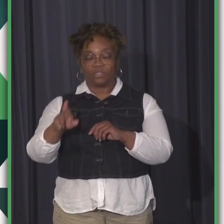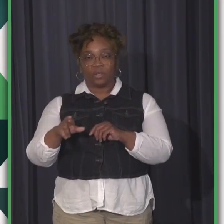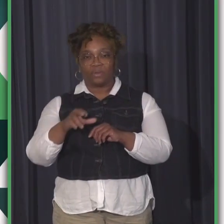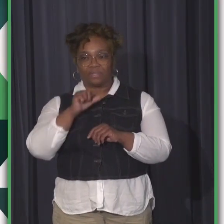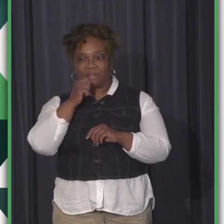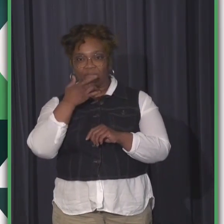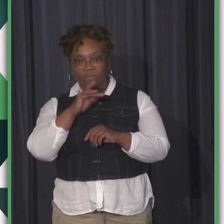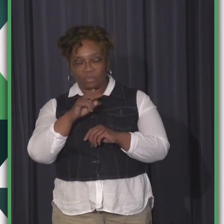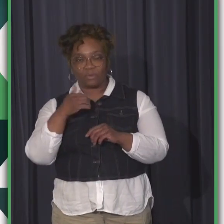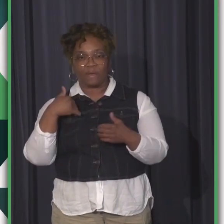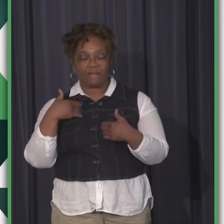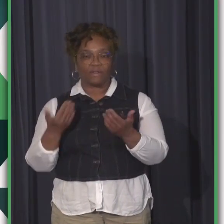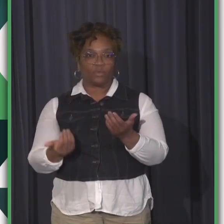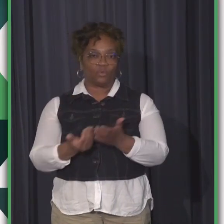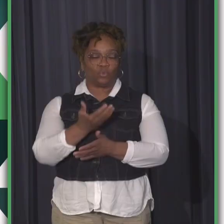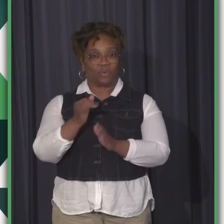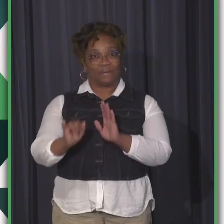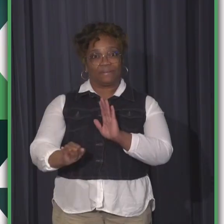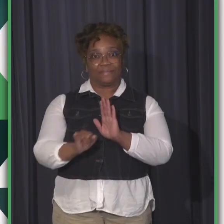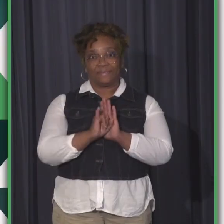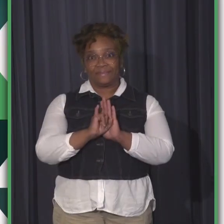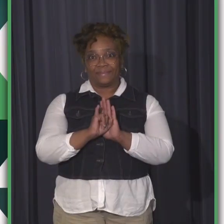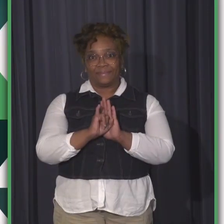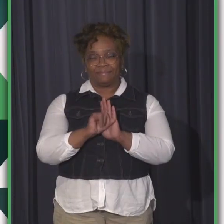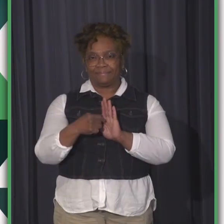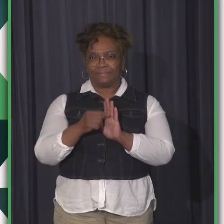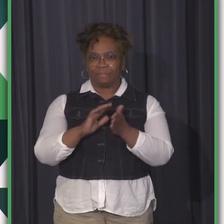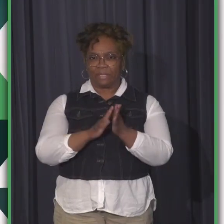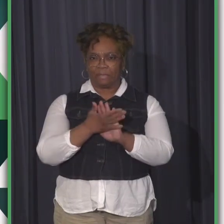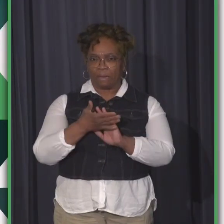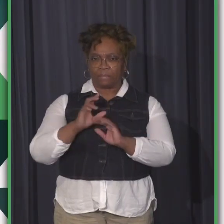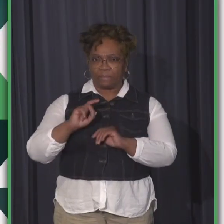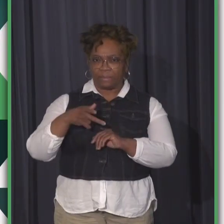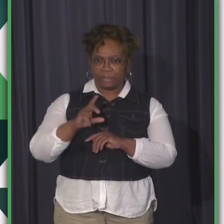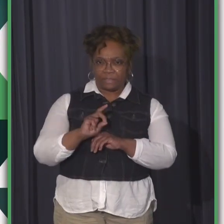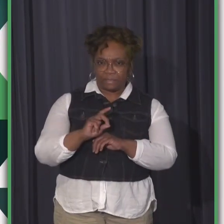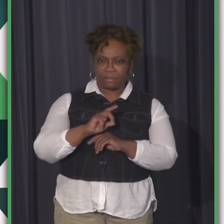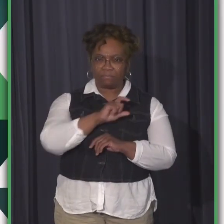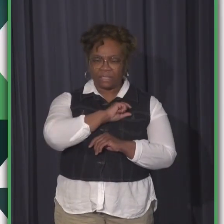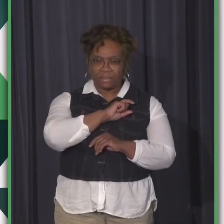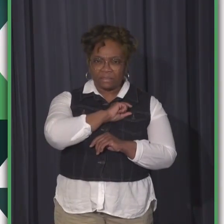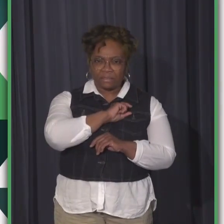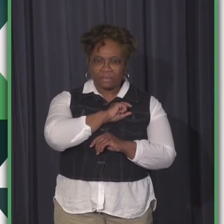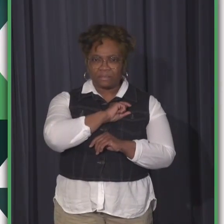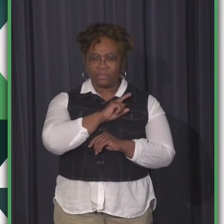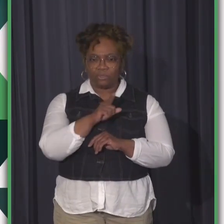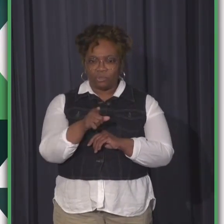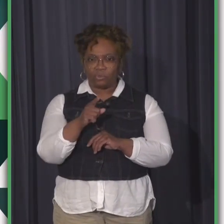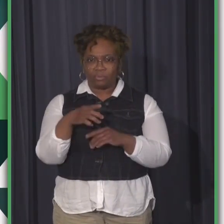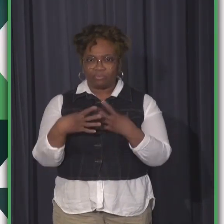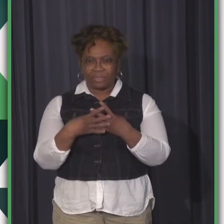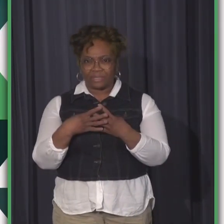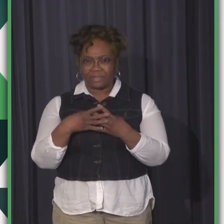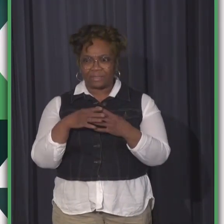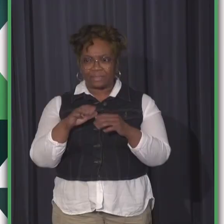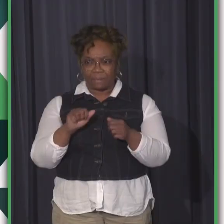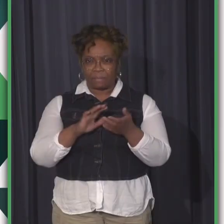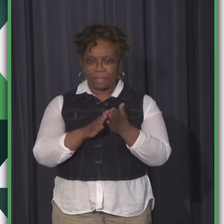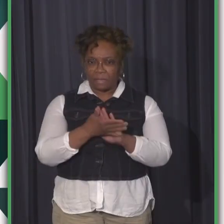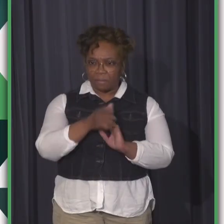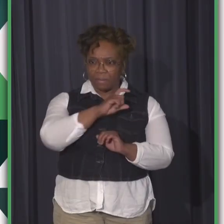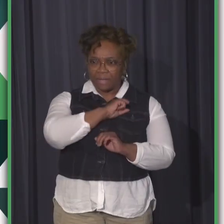new identity, and you can become a Detroit police officer. You didn't did time in prison. That's not